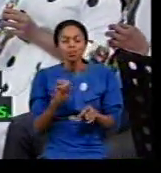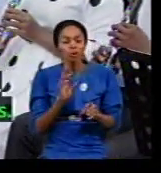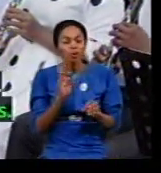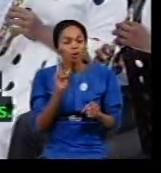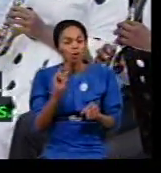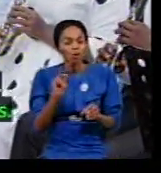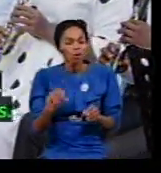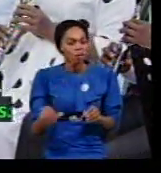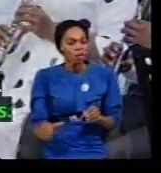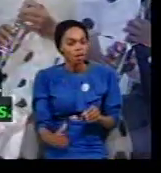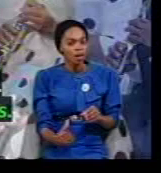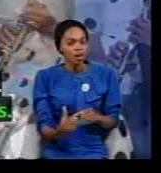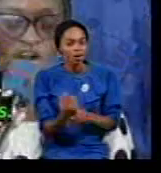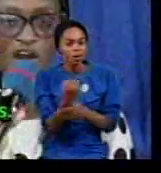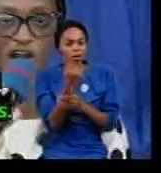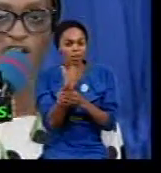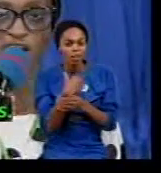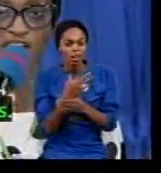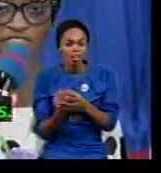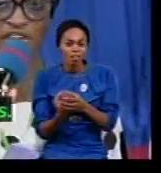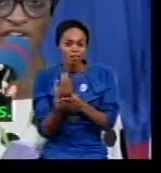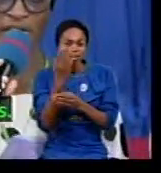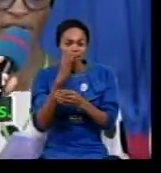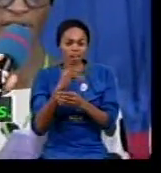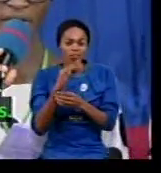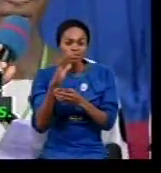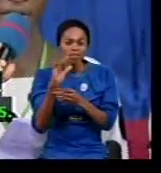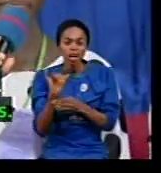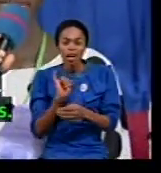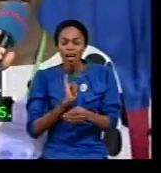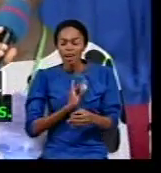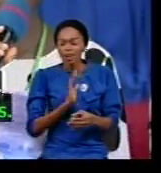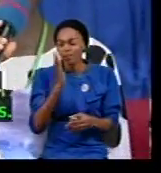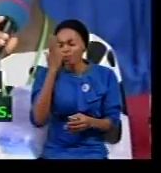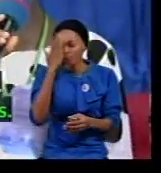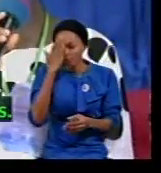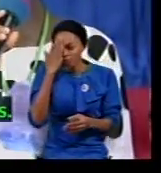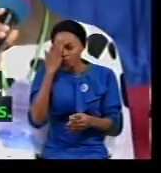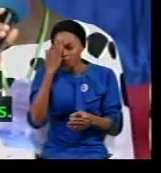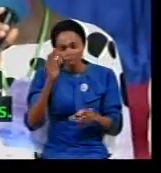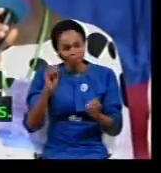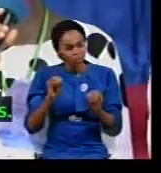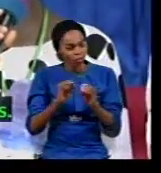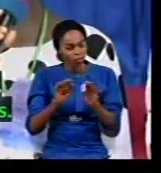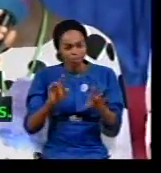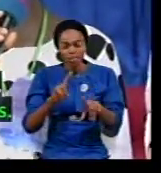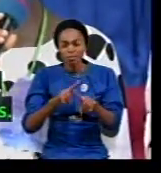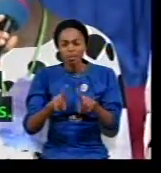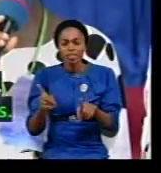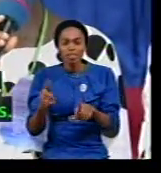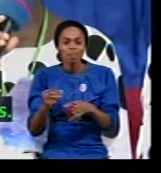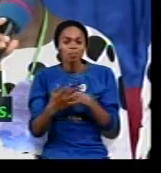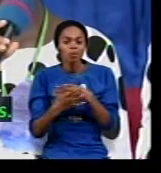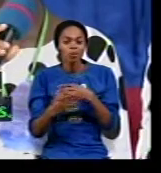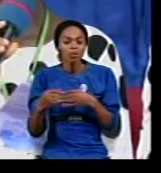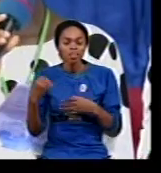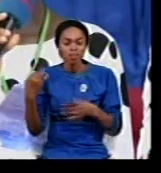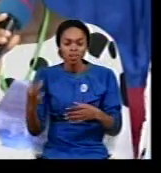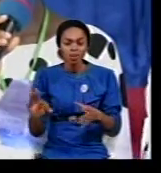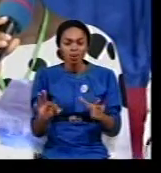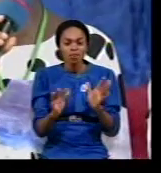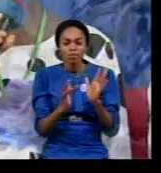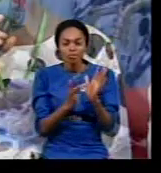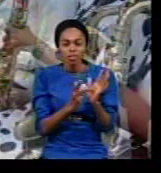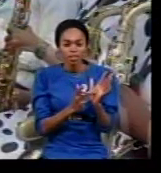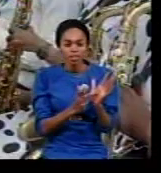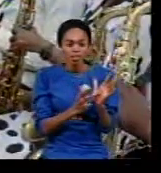you believe. Blessed are those people that have not seen and yet they believe. The Lord is not going to be praising Gideon, because it's like